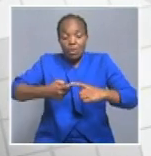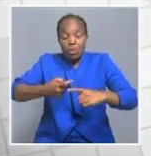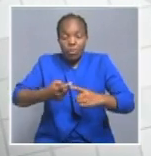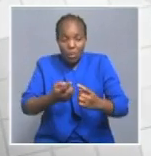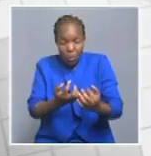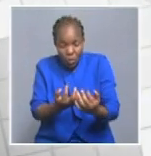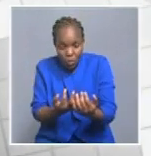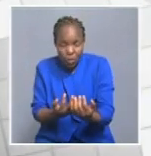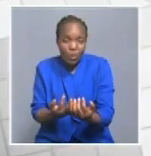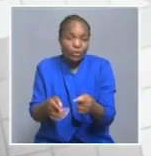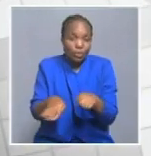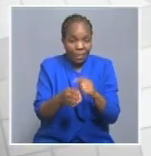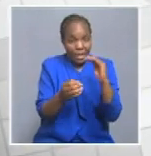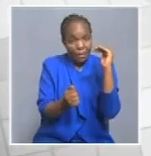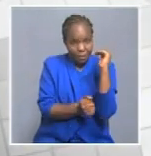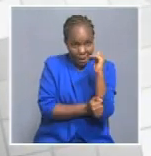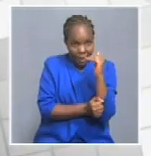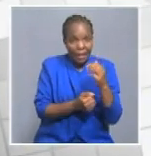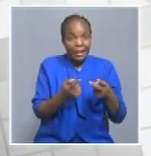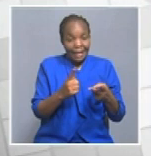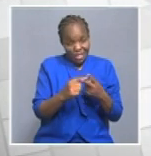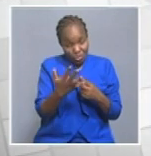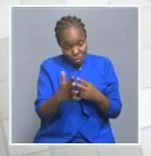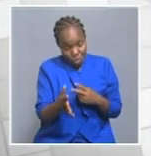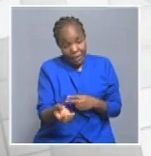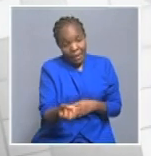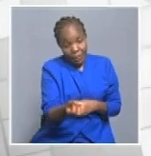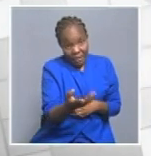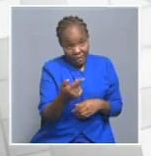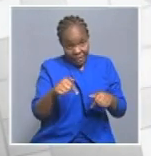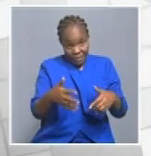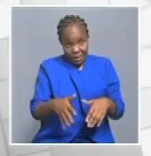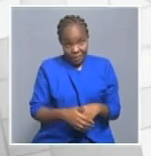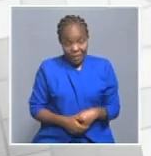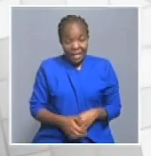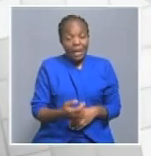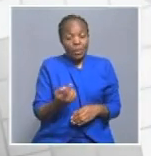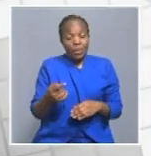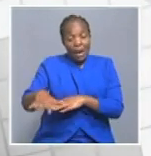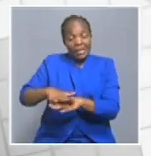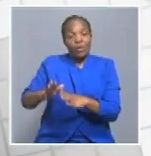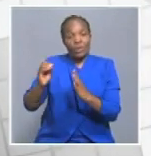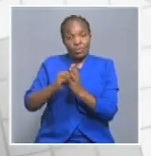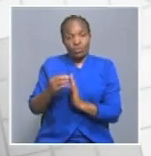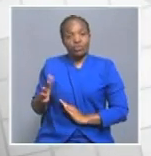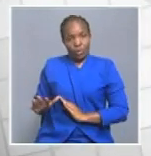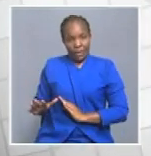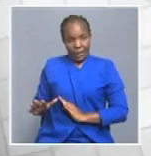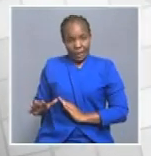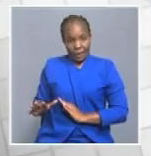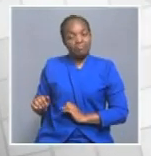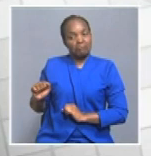in the toilets, we've also put water. There's running water on the premises, but then we have to look at